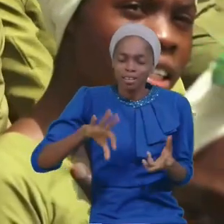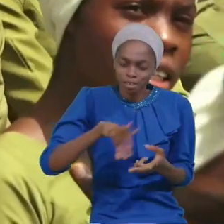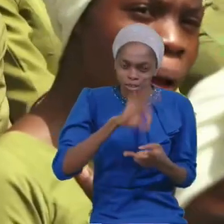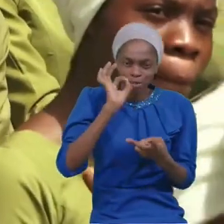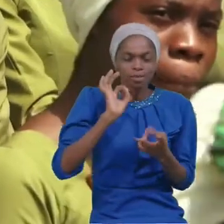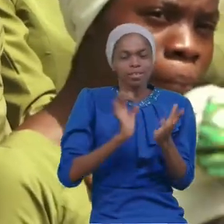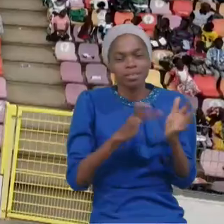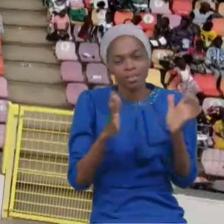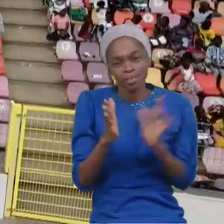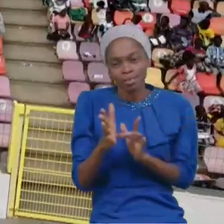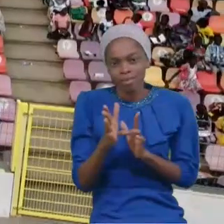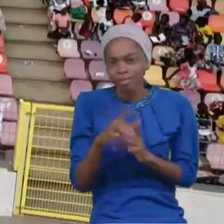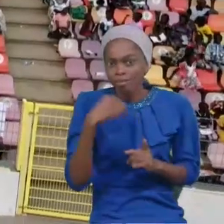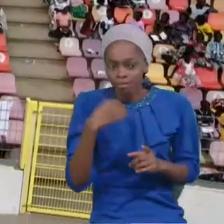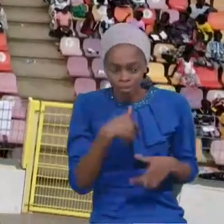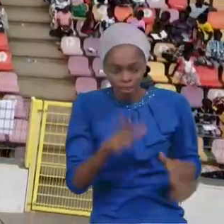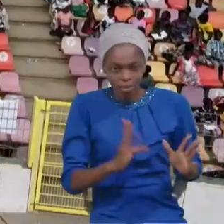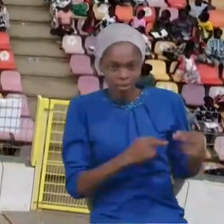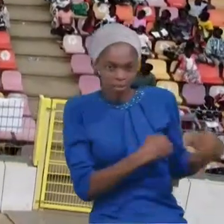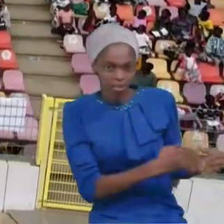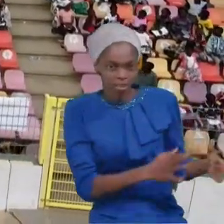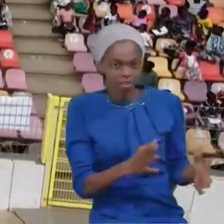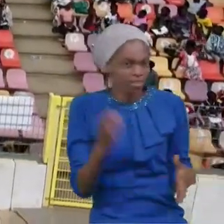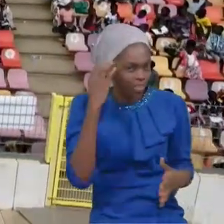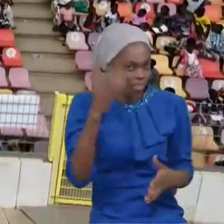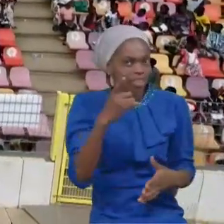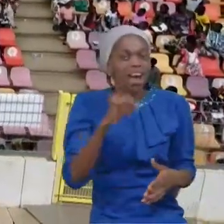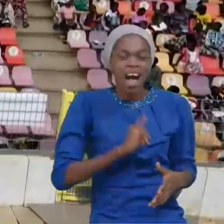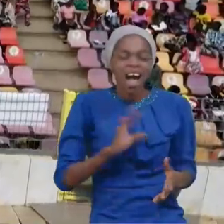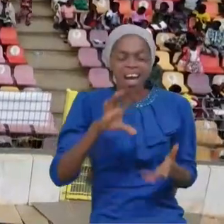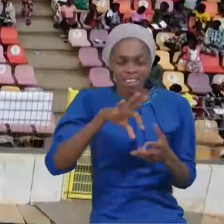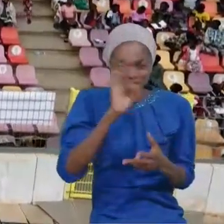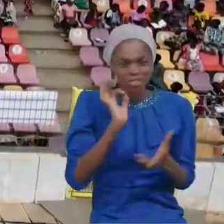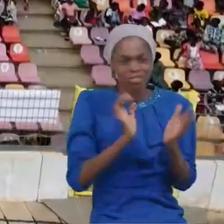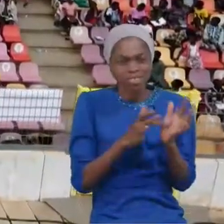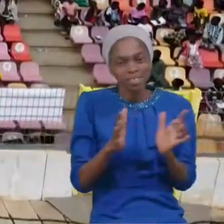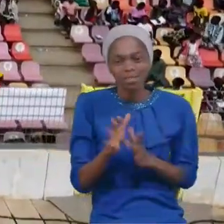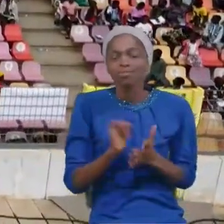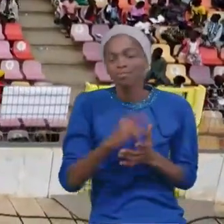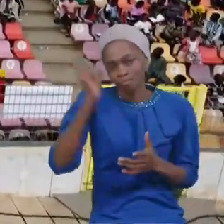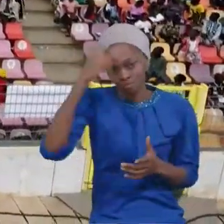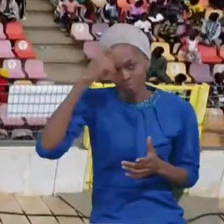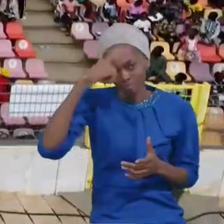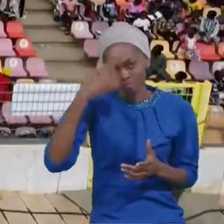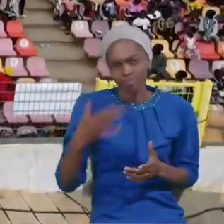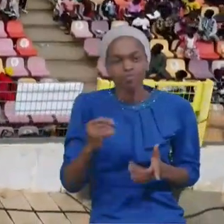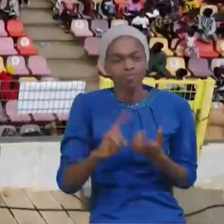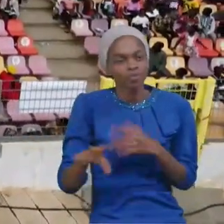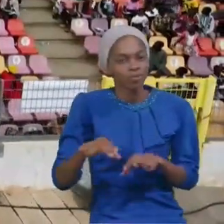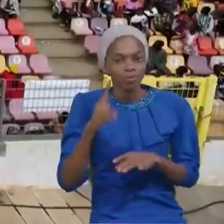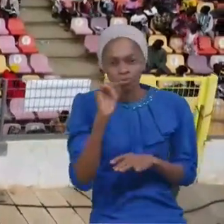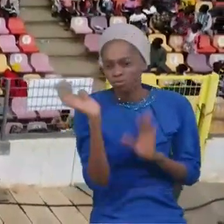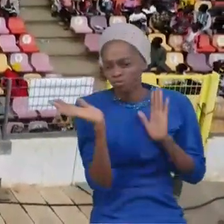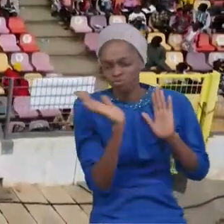That's the wise thing to do. We forsake the foolish and live. And then we choose